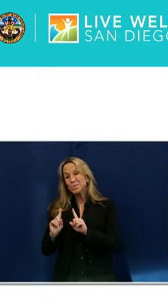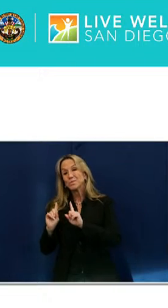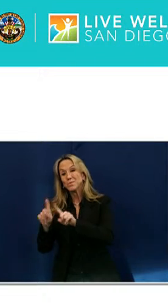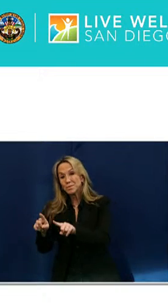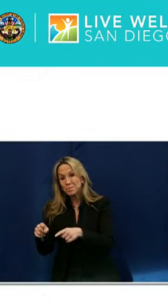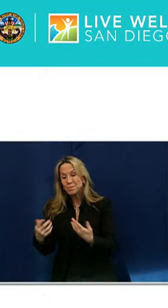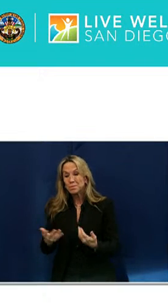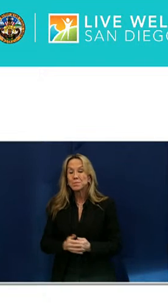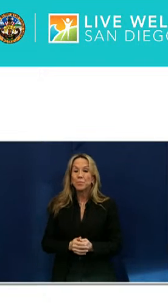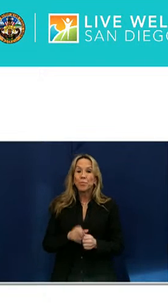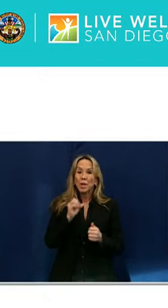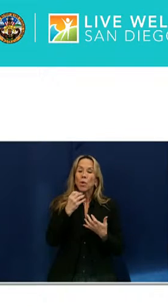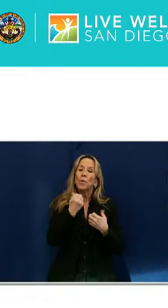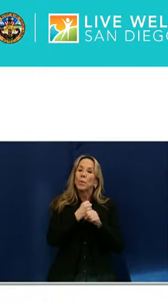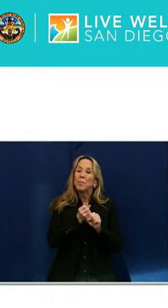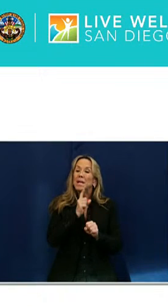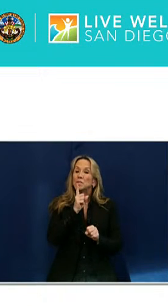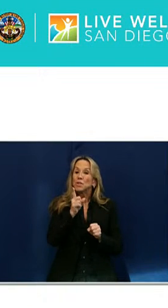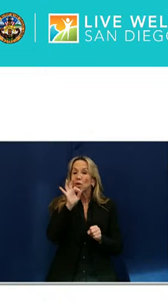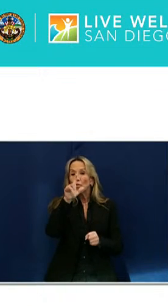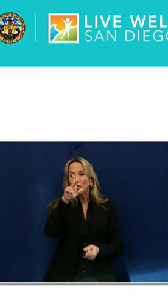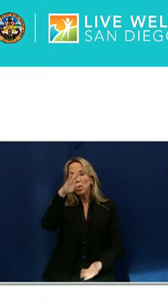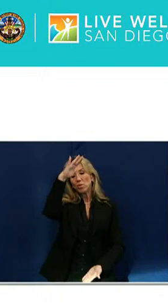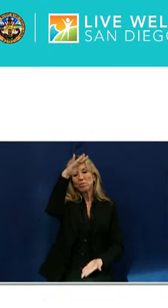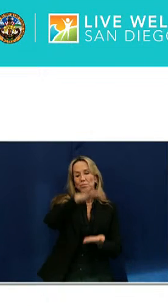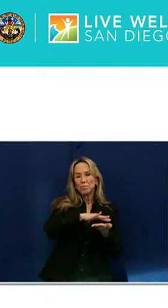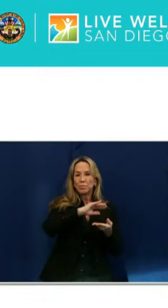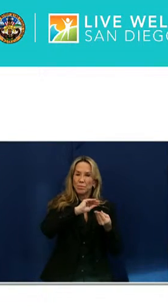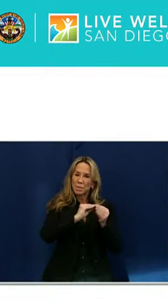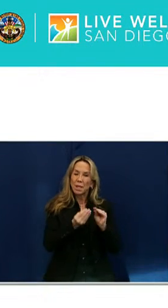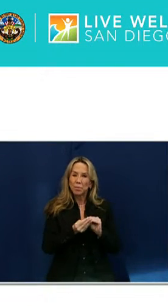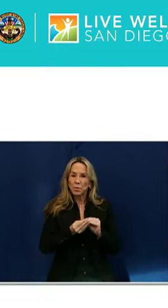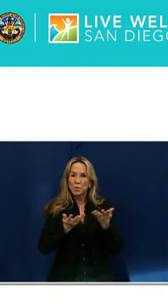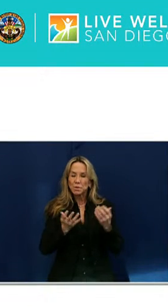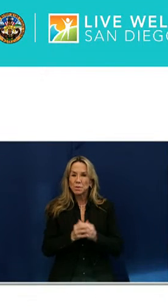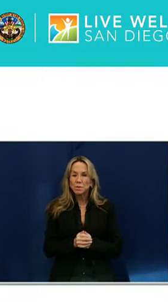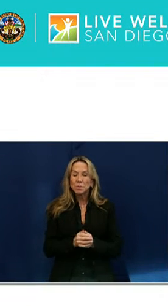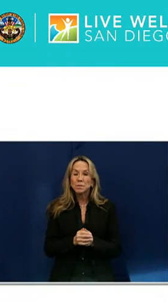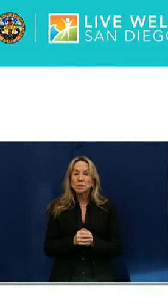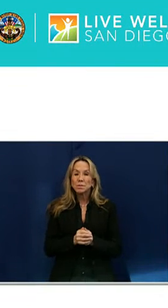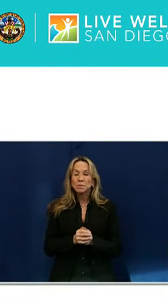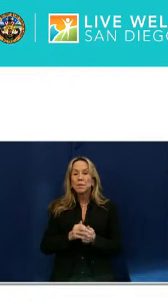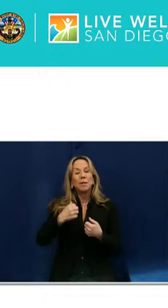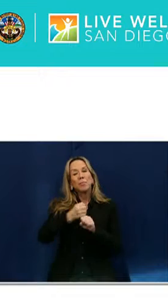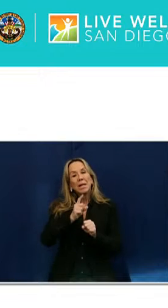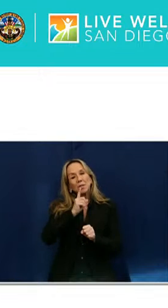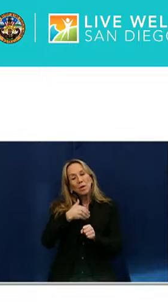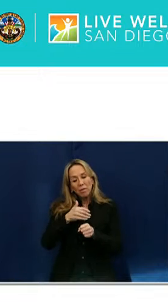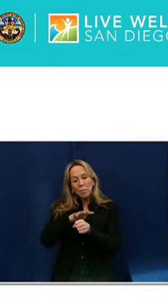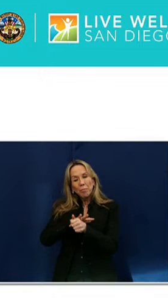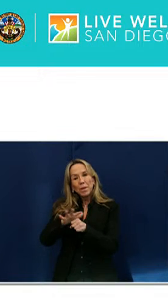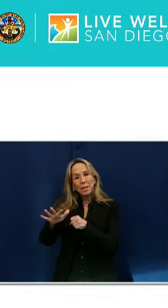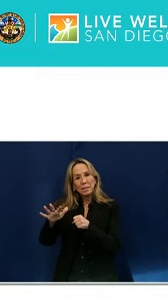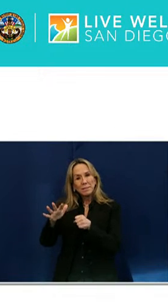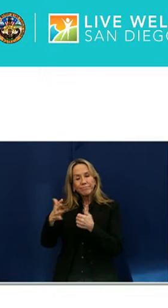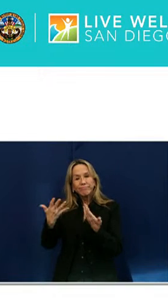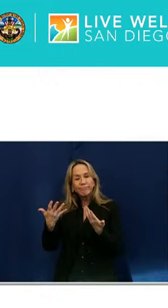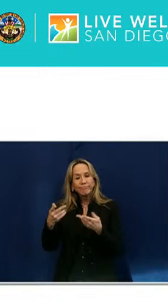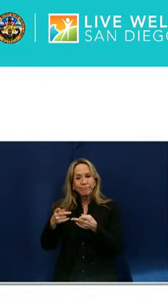these complications associated with the flu, leaving available beds open for